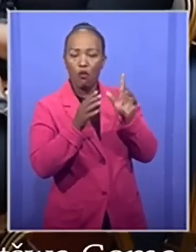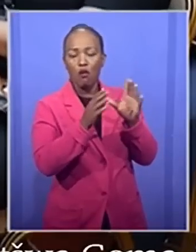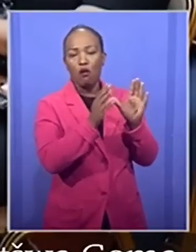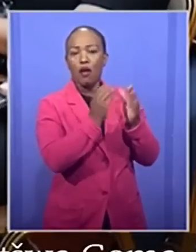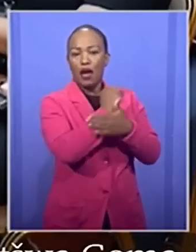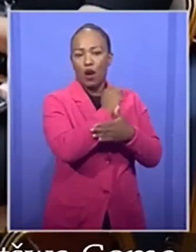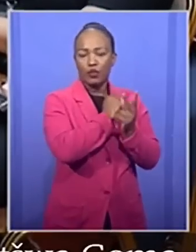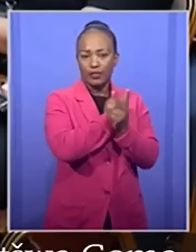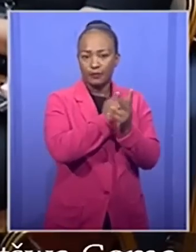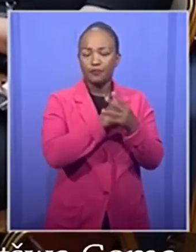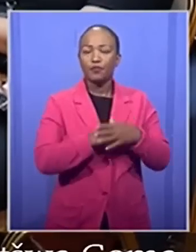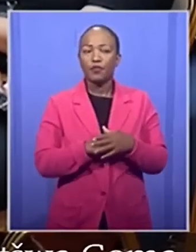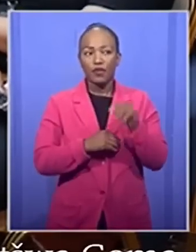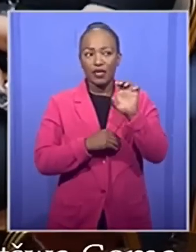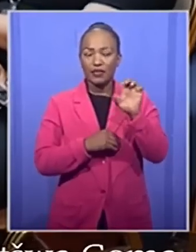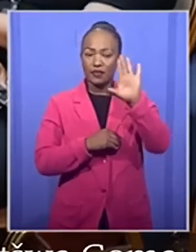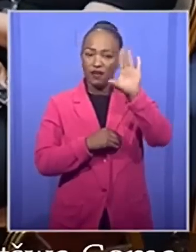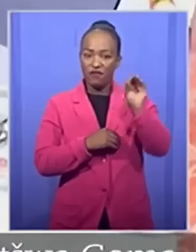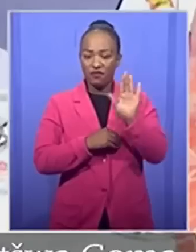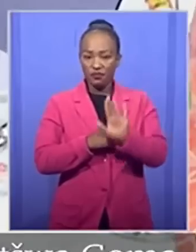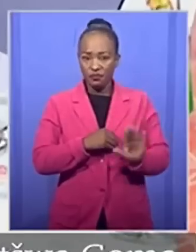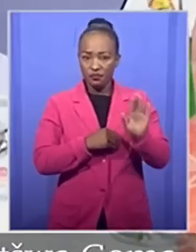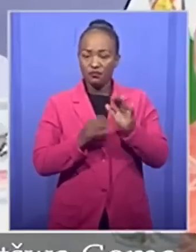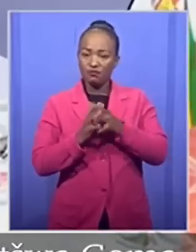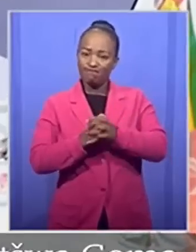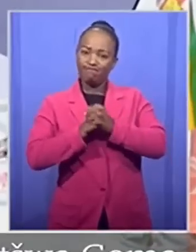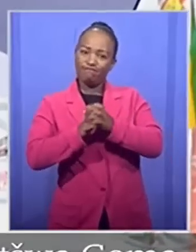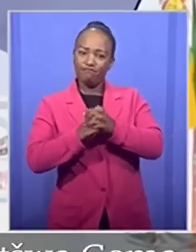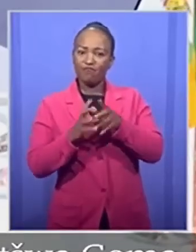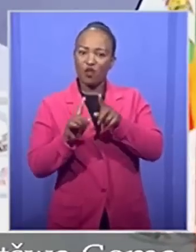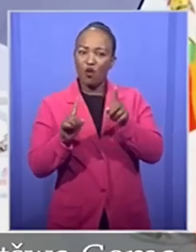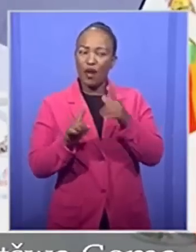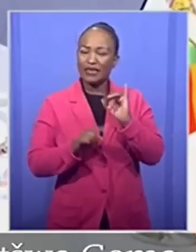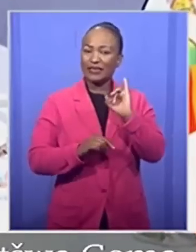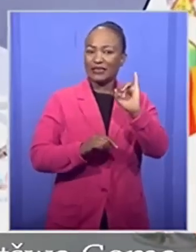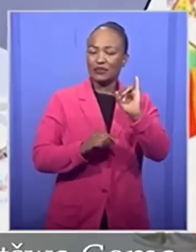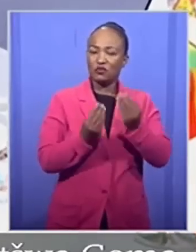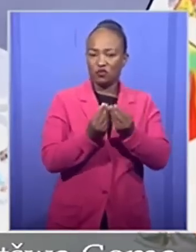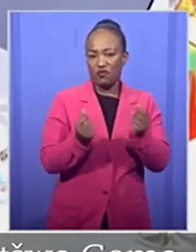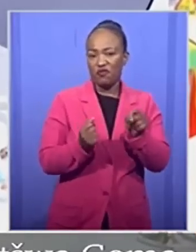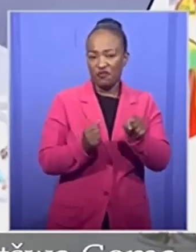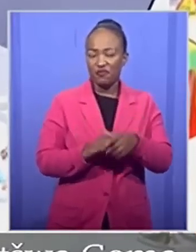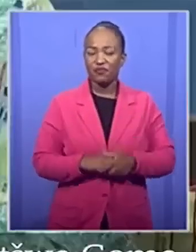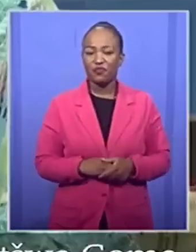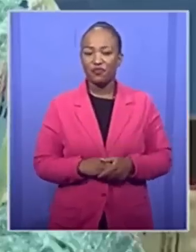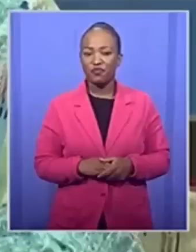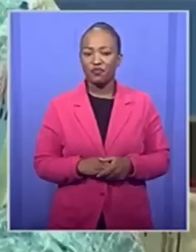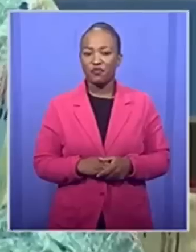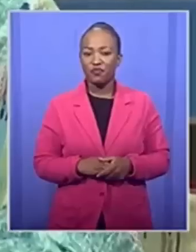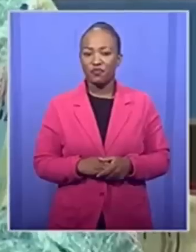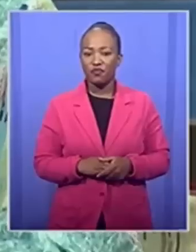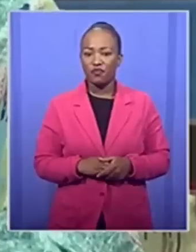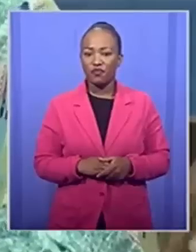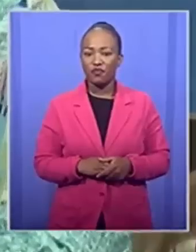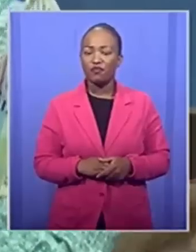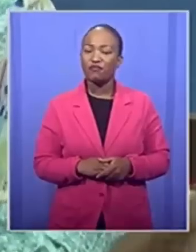tša bohlabela bja Afrika o re ba ipopile ngatana go šogana le masetlapelo a ka Congo. We have jointly followed through